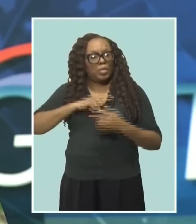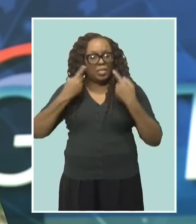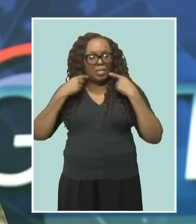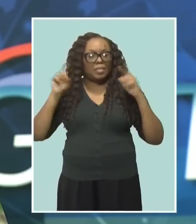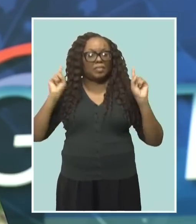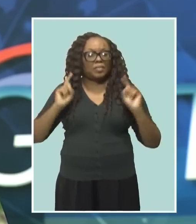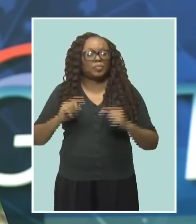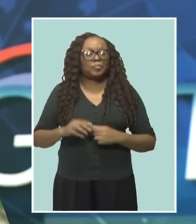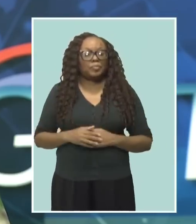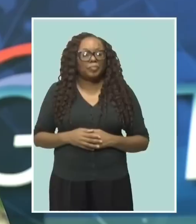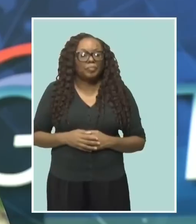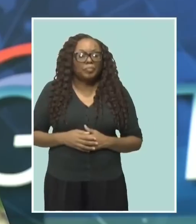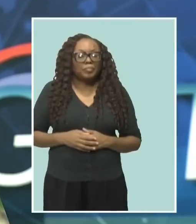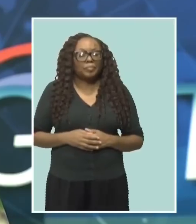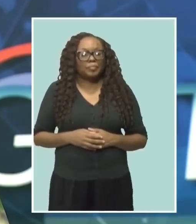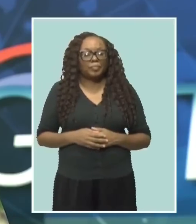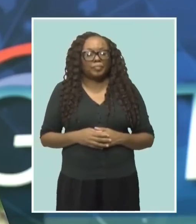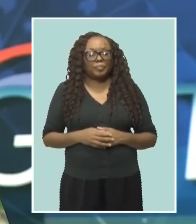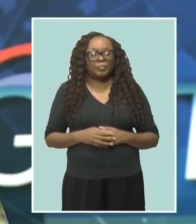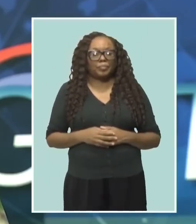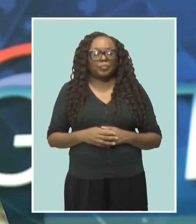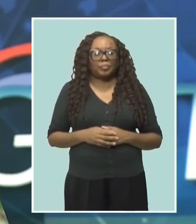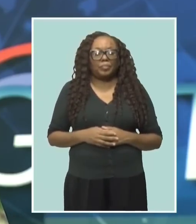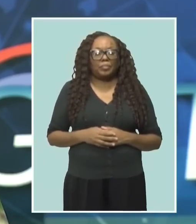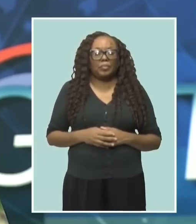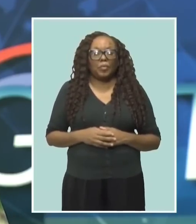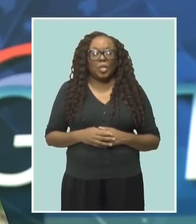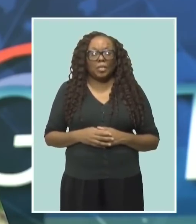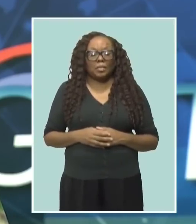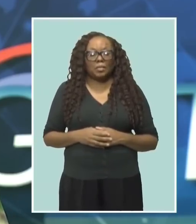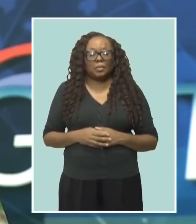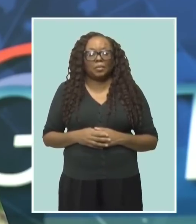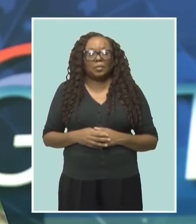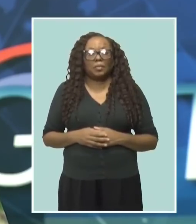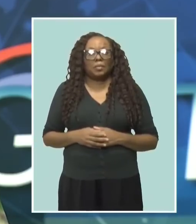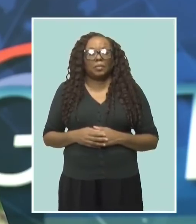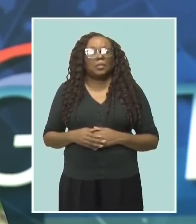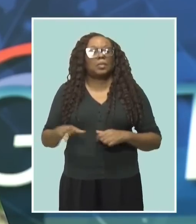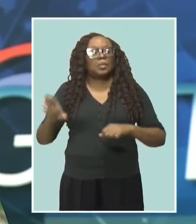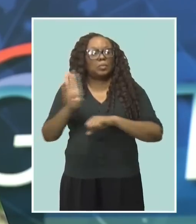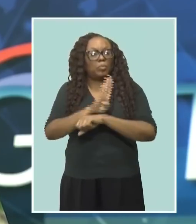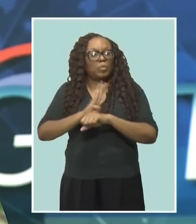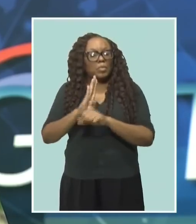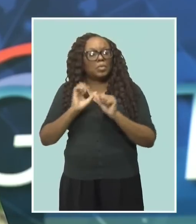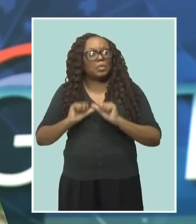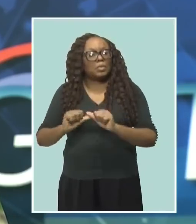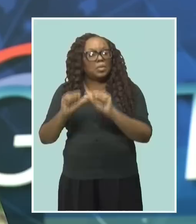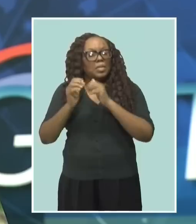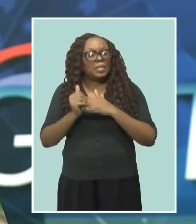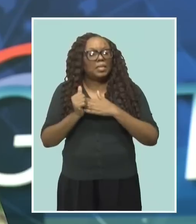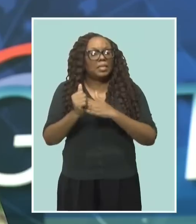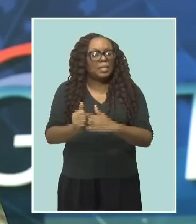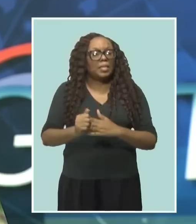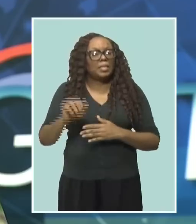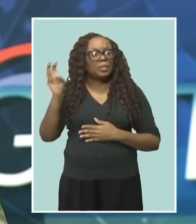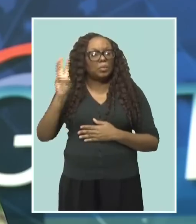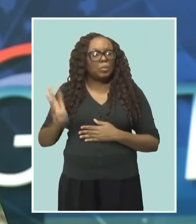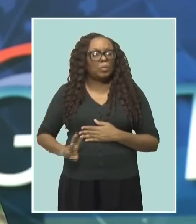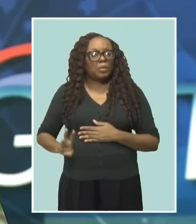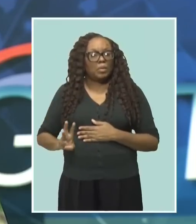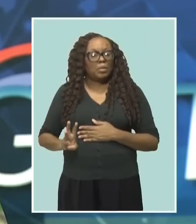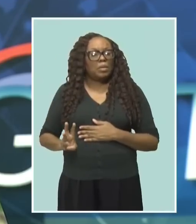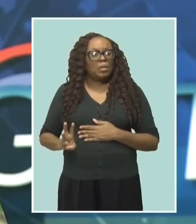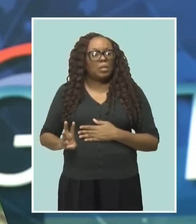successful. Barbados continues to lead the global climate change fight with its relatively new